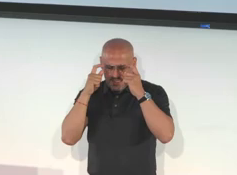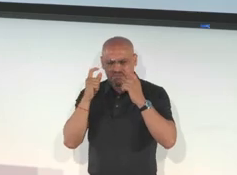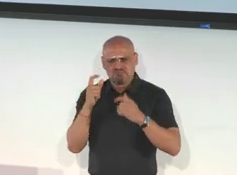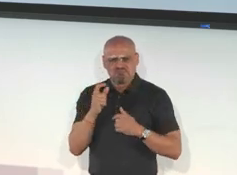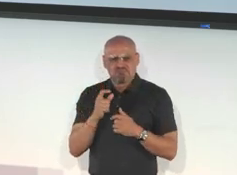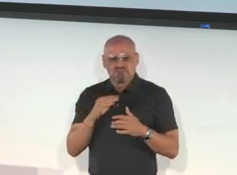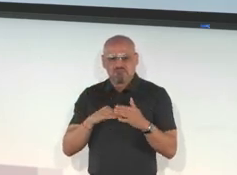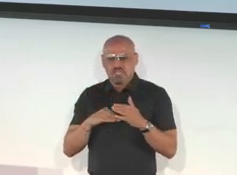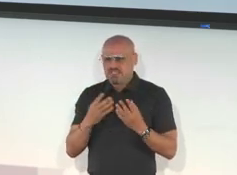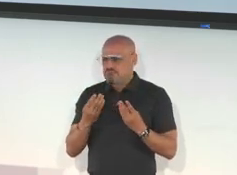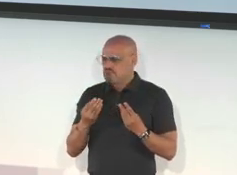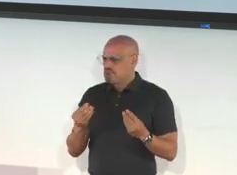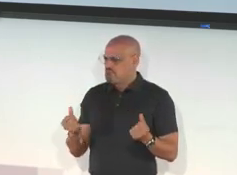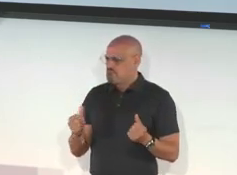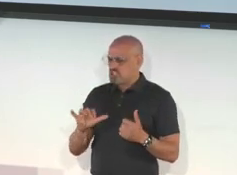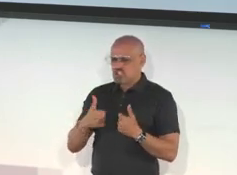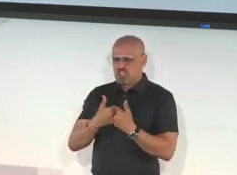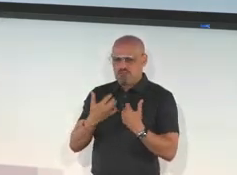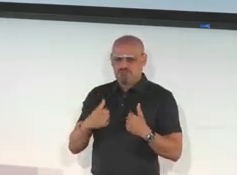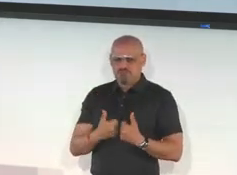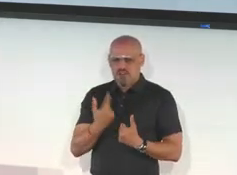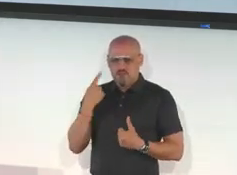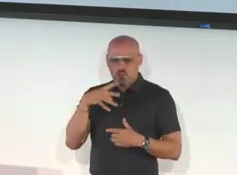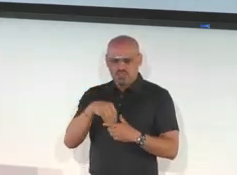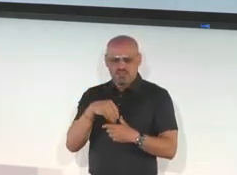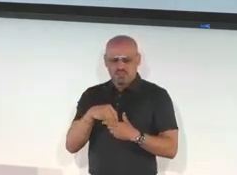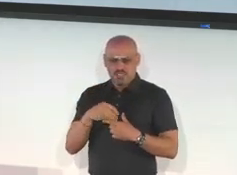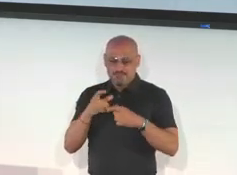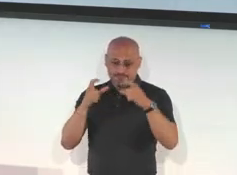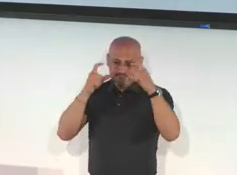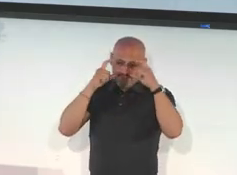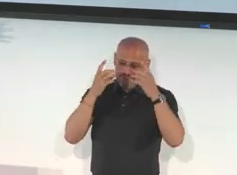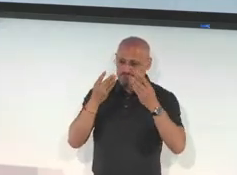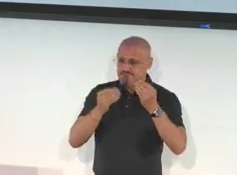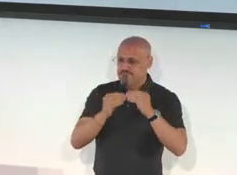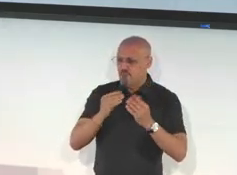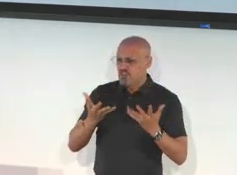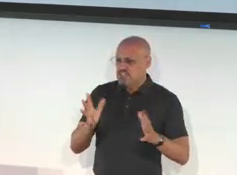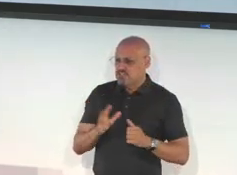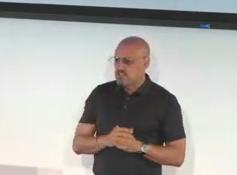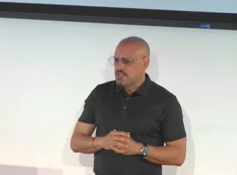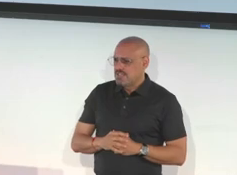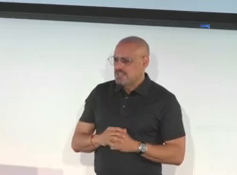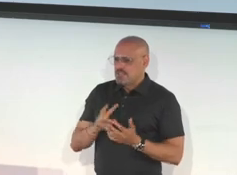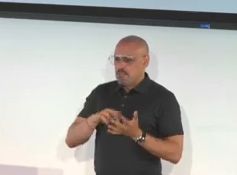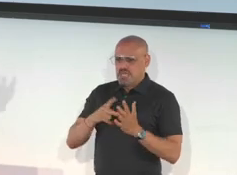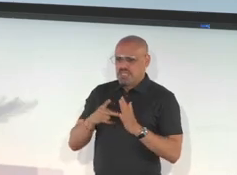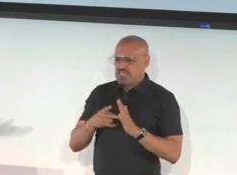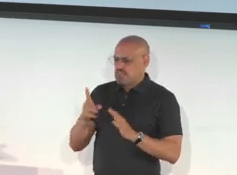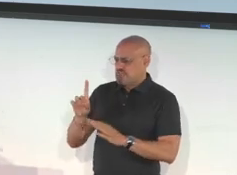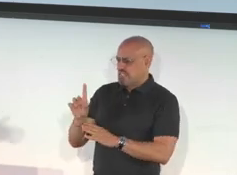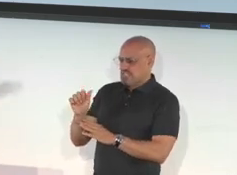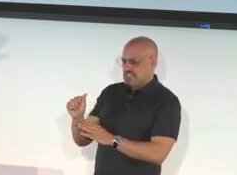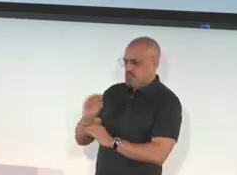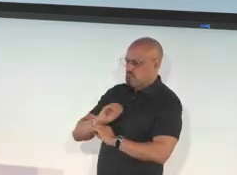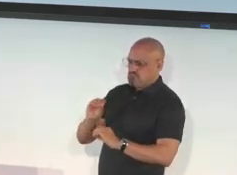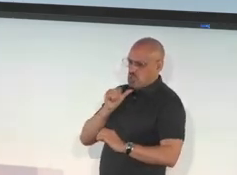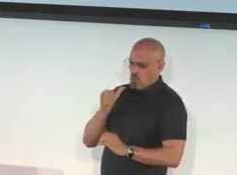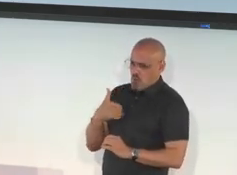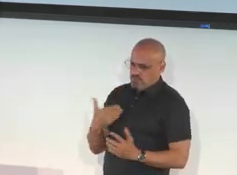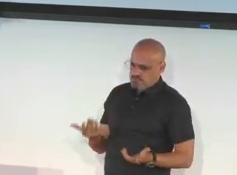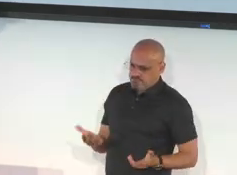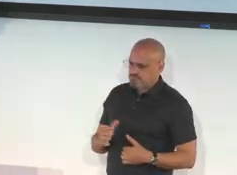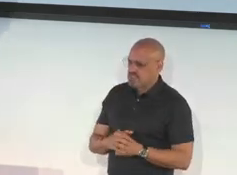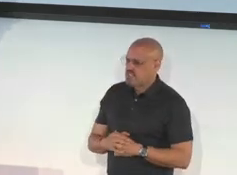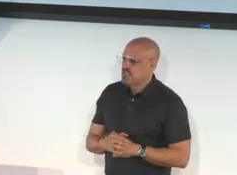basically resolves a lot of the challenges to participation, I would say that it's no longer a disablement within itself. So